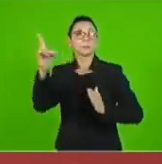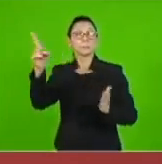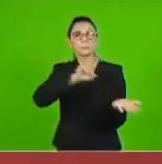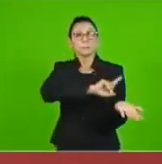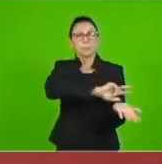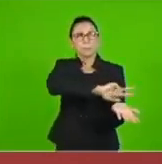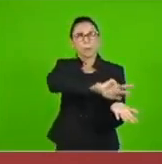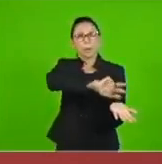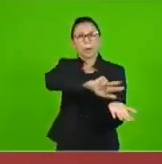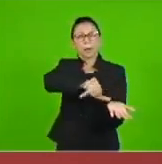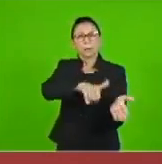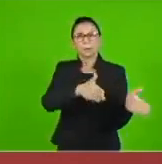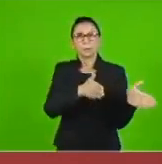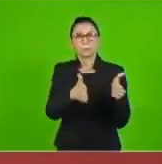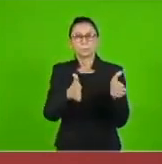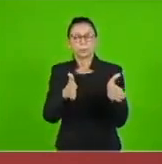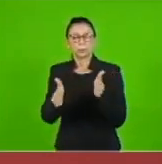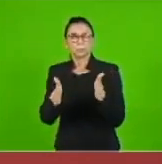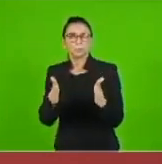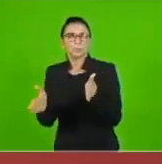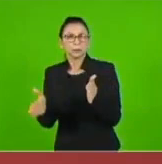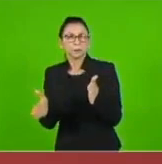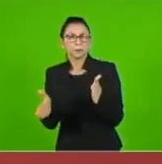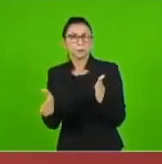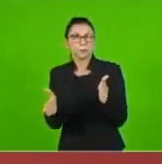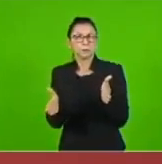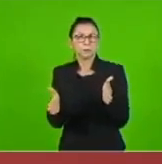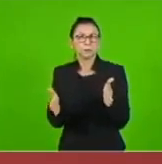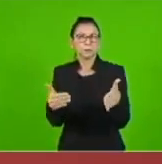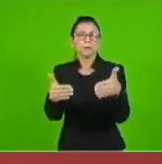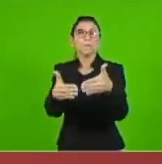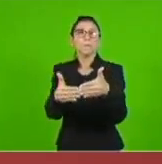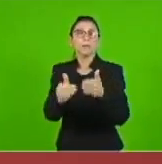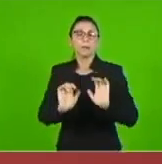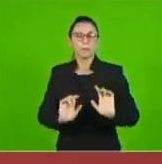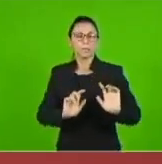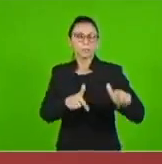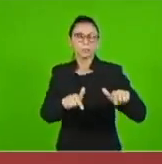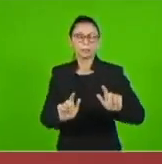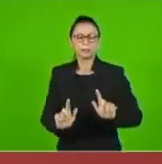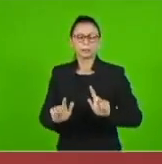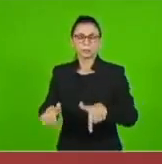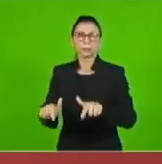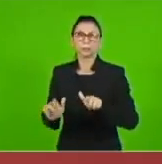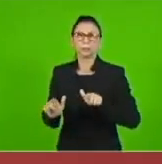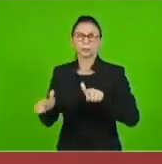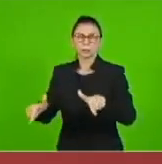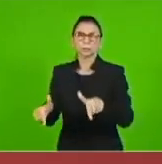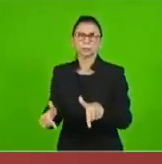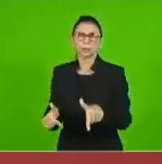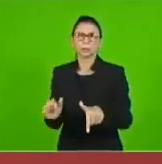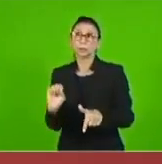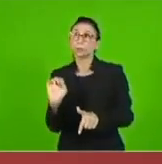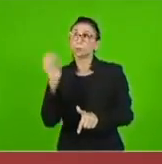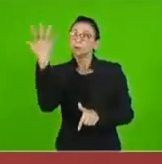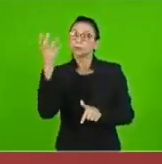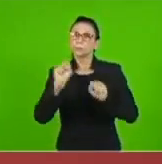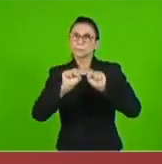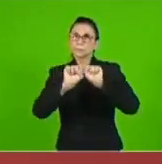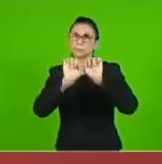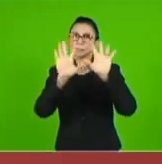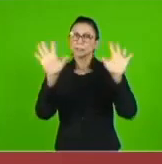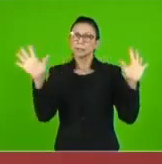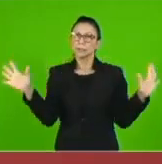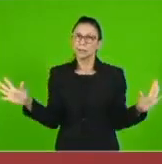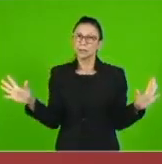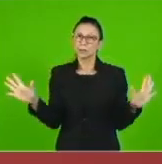Bible in many moments that are highlighted by the actions and evidence